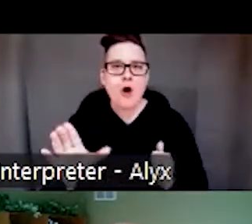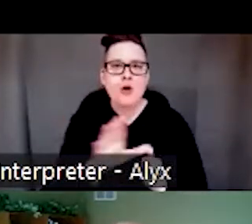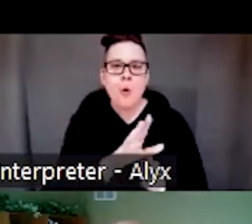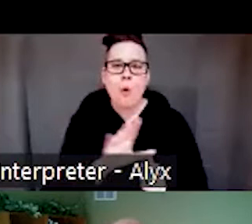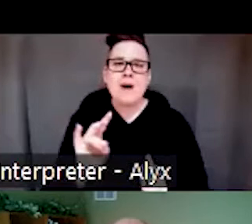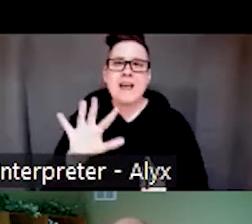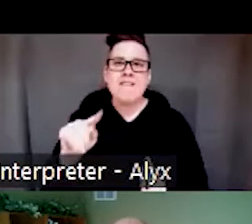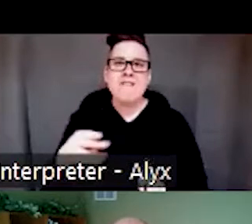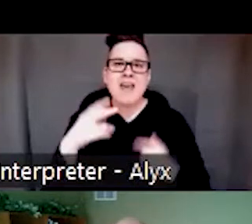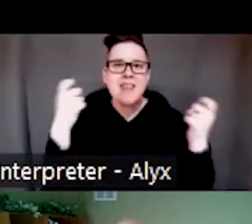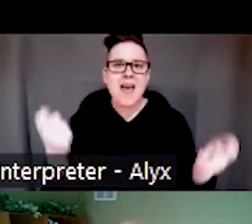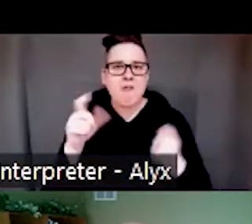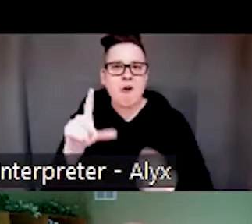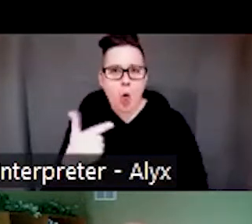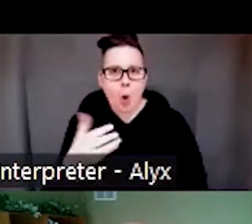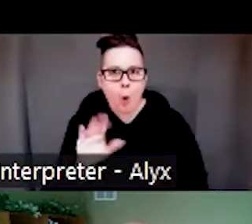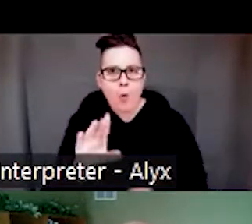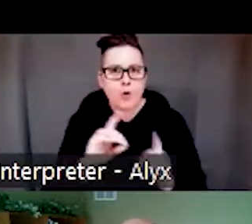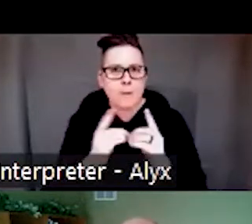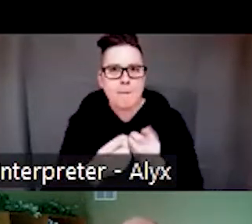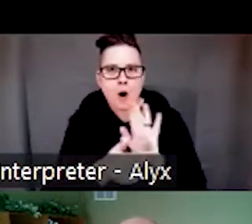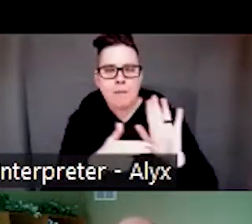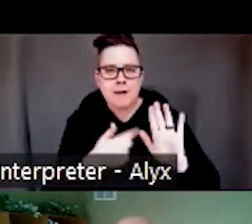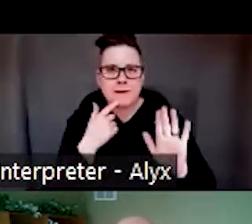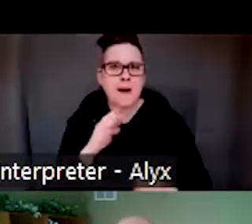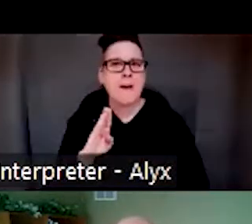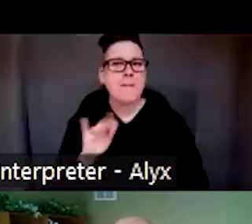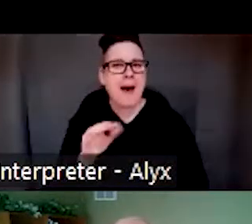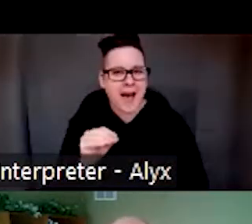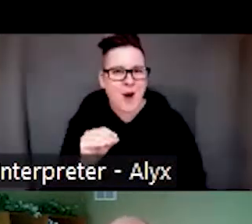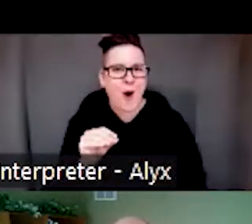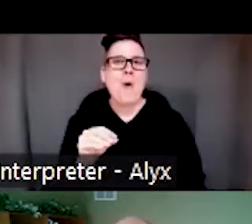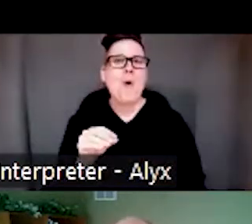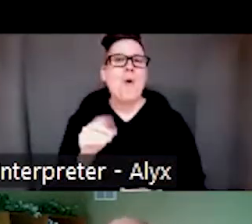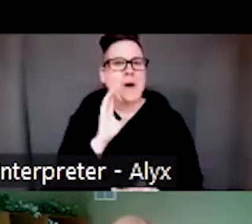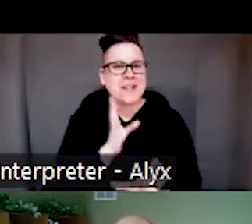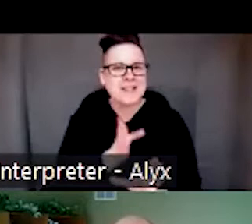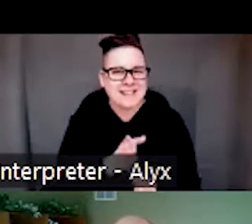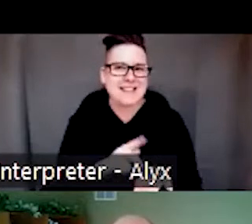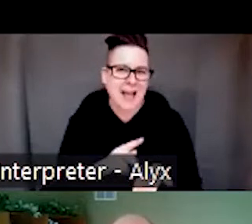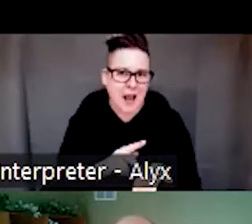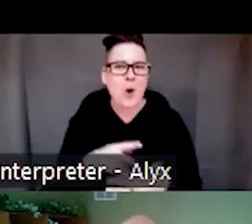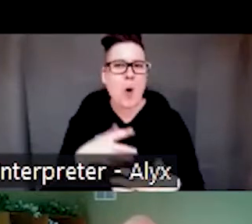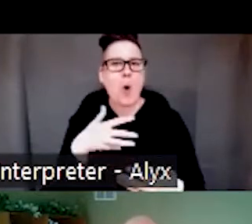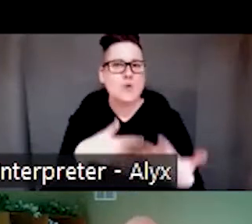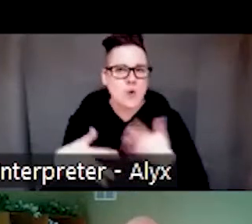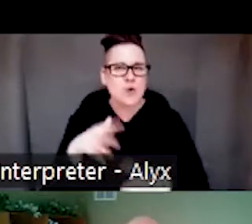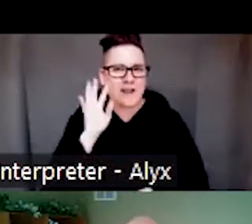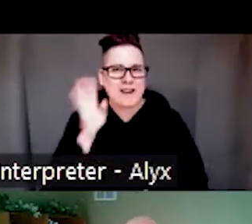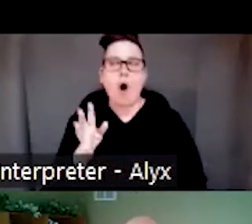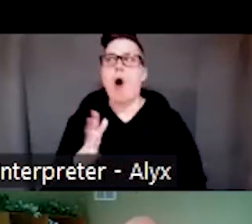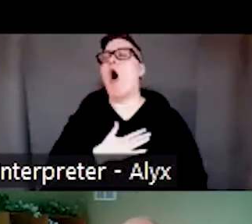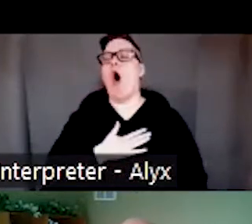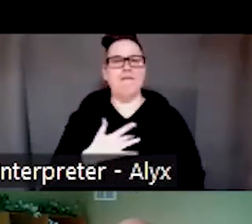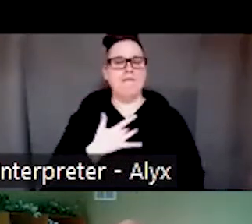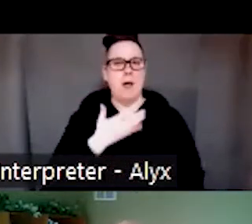75th anniversary logo for the department, which said biopsychosocial innovations. And then I felt better because this is very,